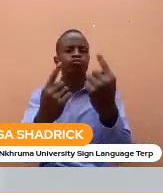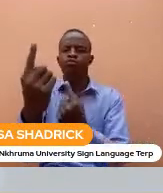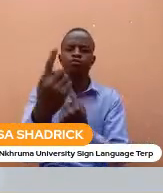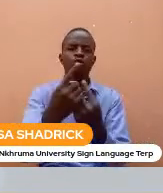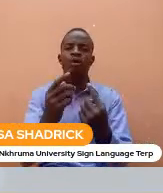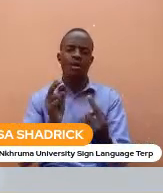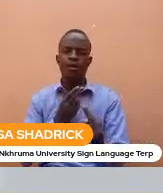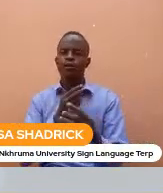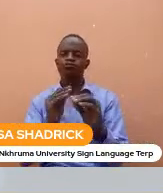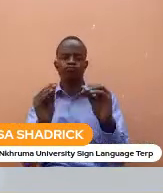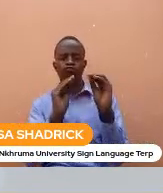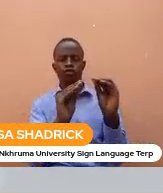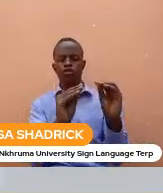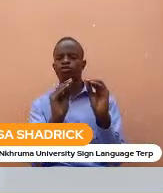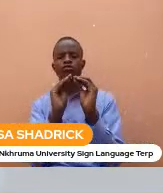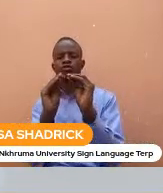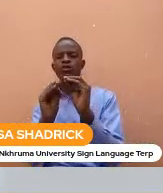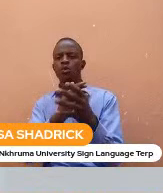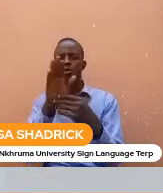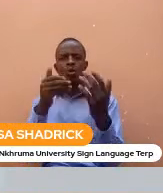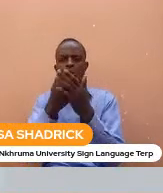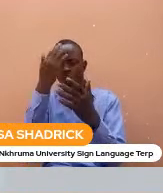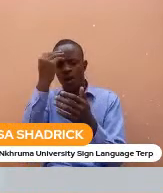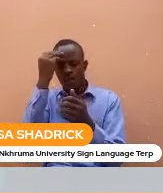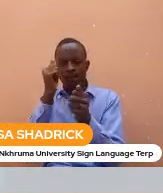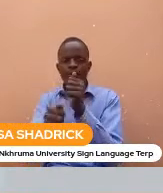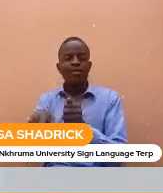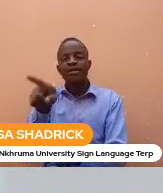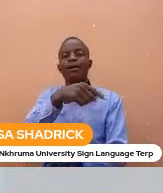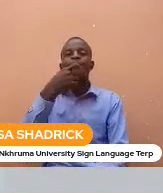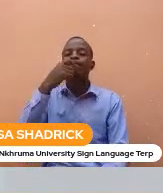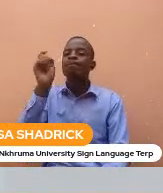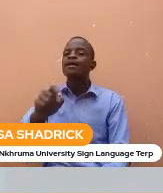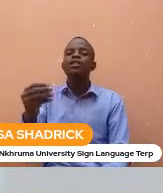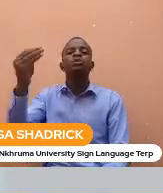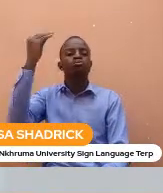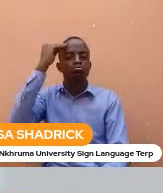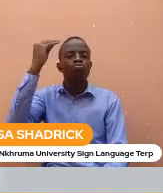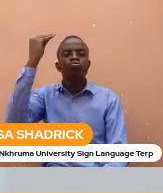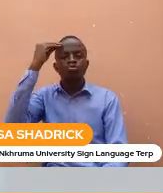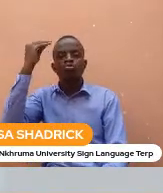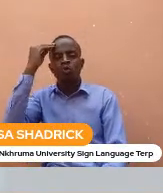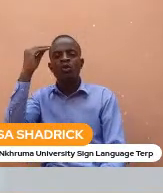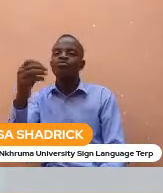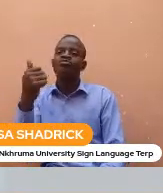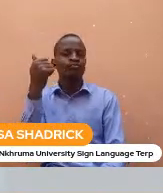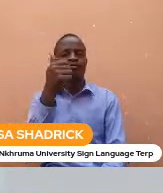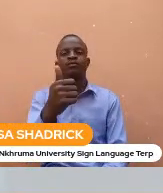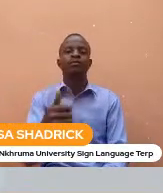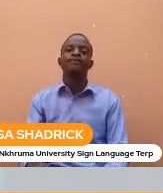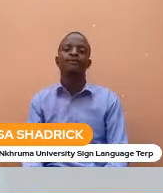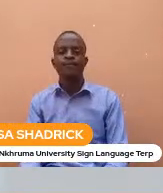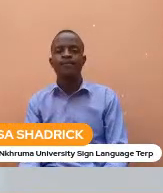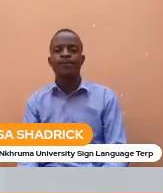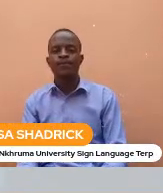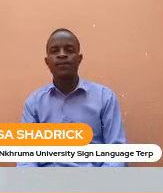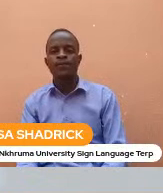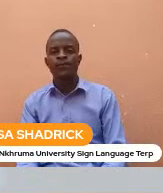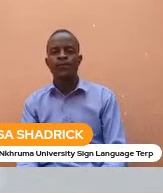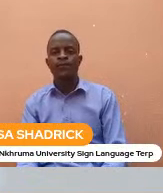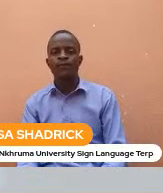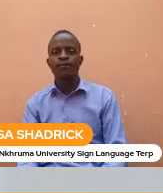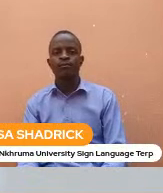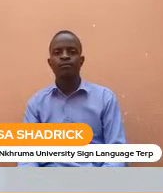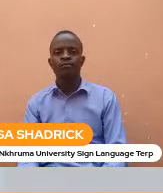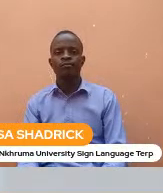facility. We run them through the types and the different contraceptives they can access at that